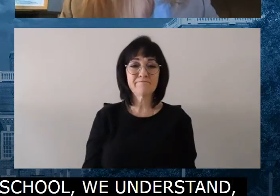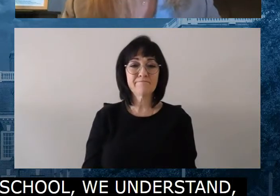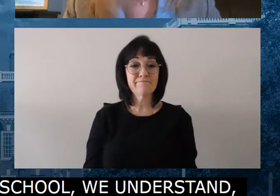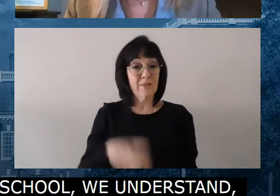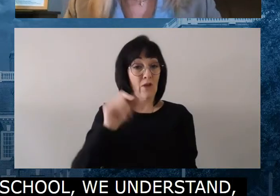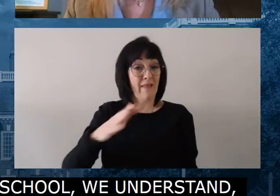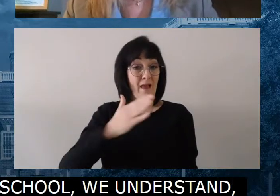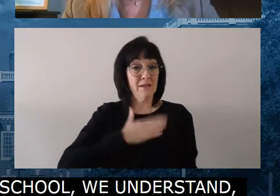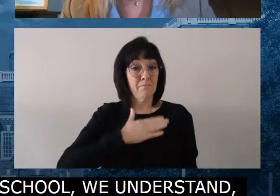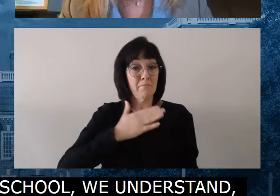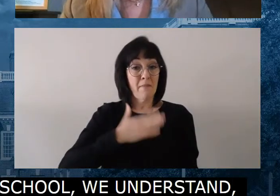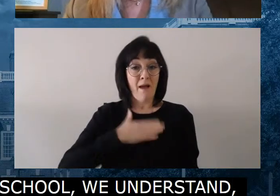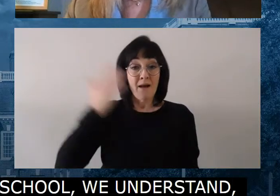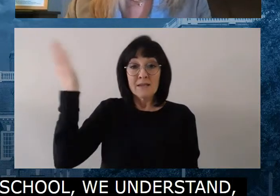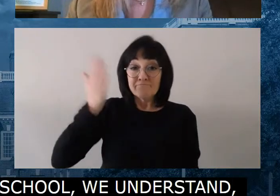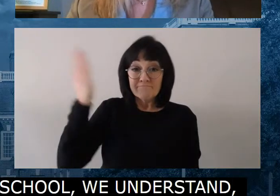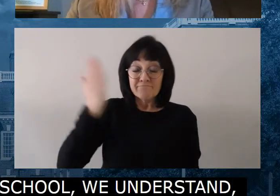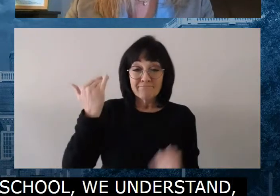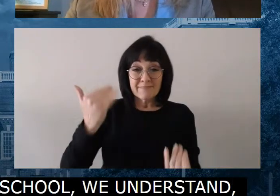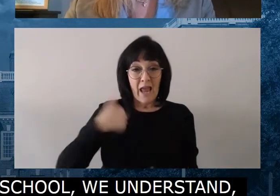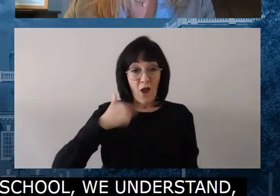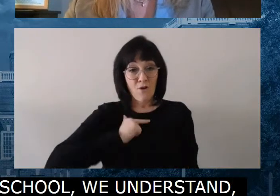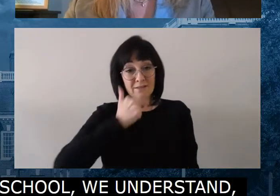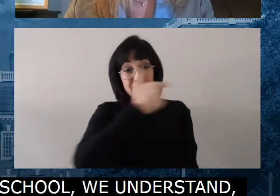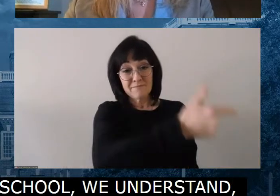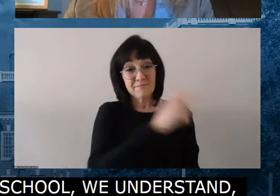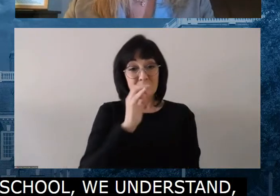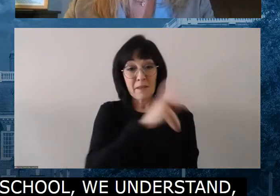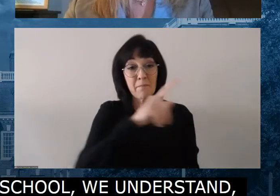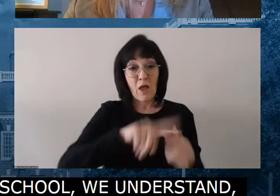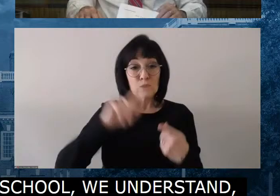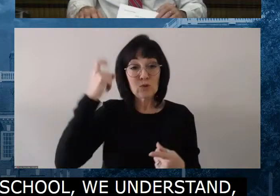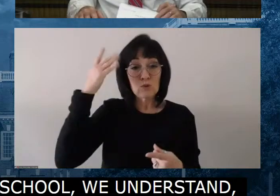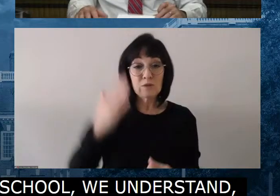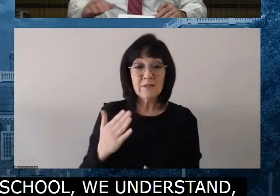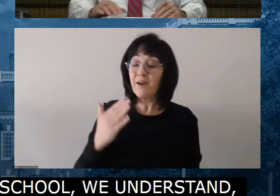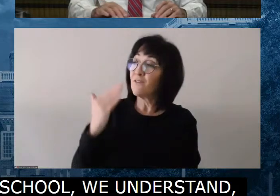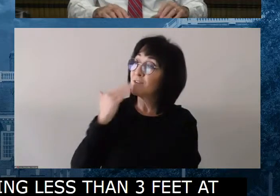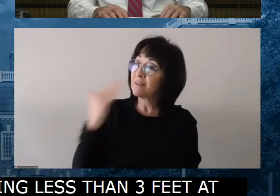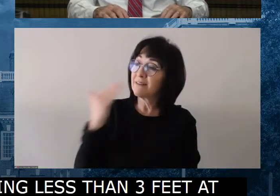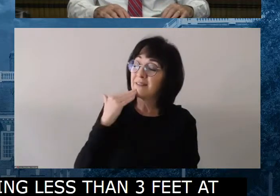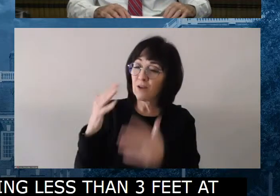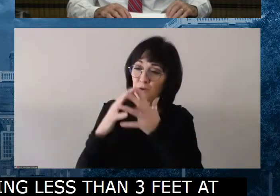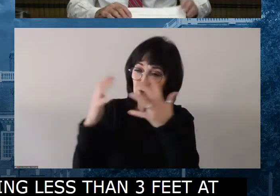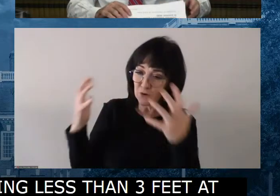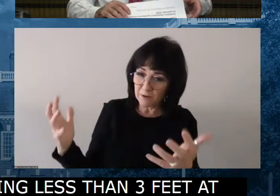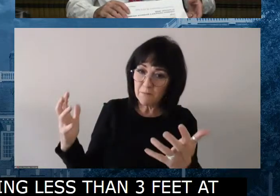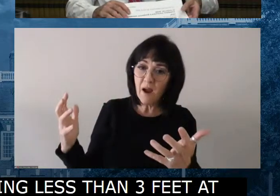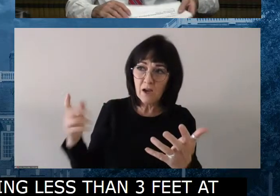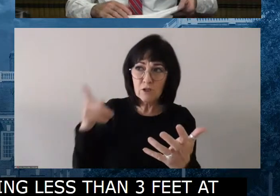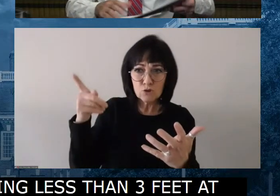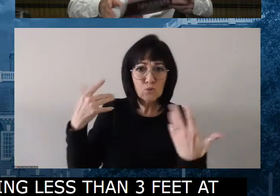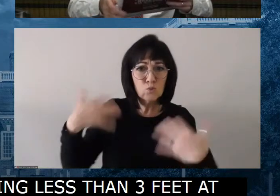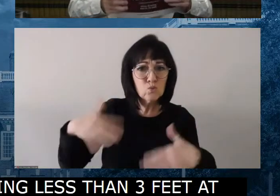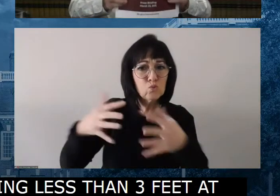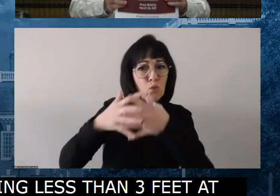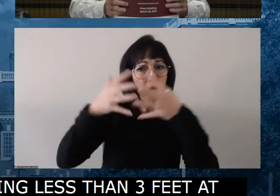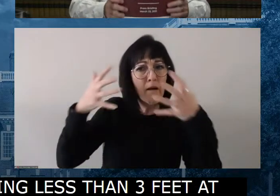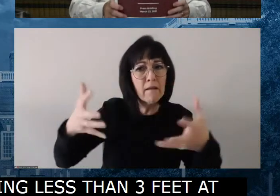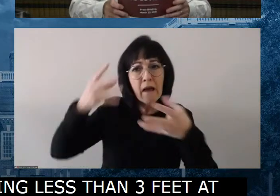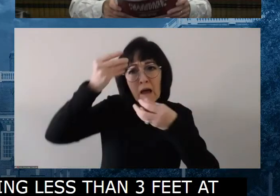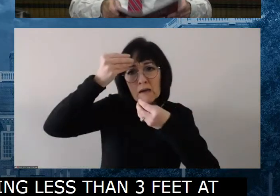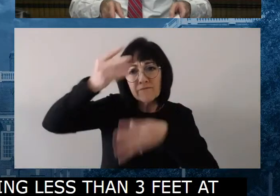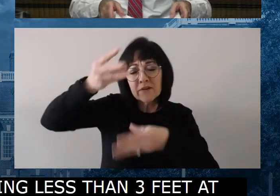for today. I'm going to hand it back to the governor. Thank you very much, Dr. Rattay. A lot of information there. Again, the